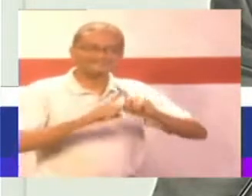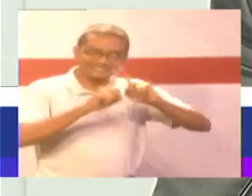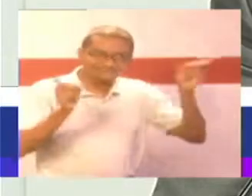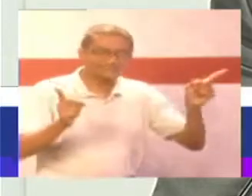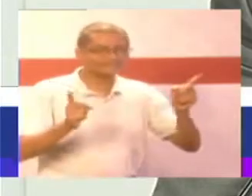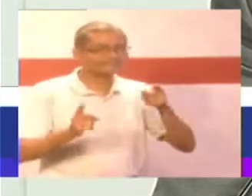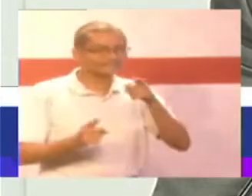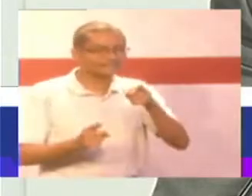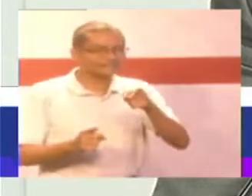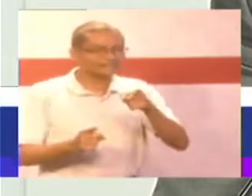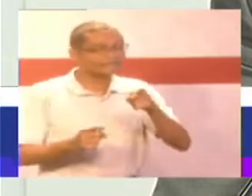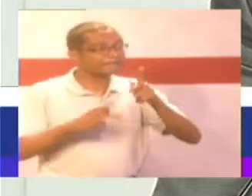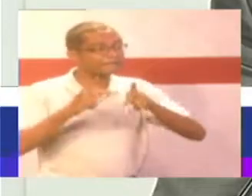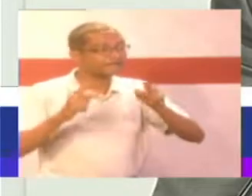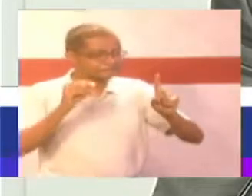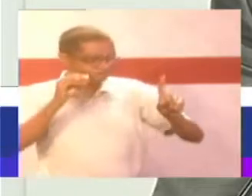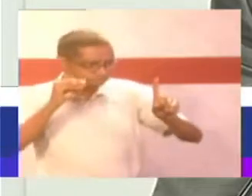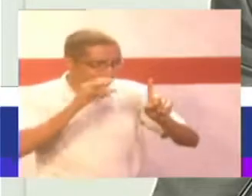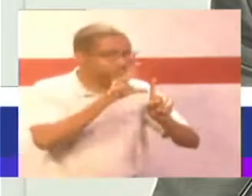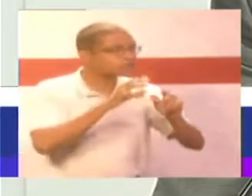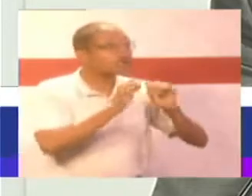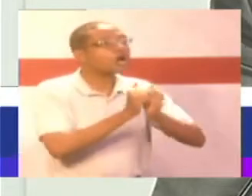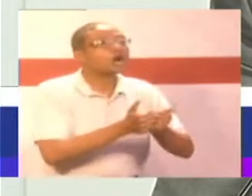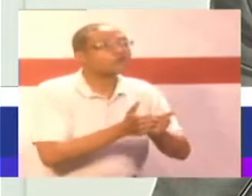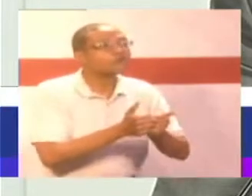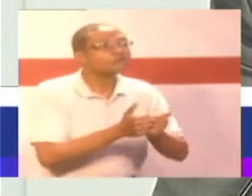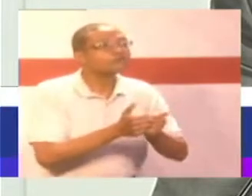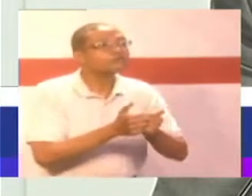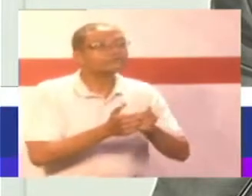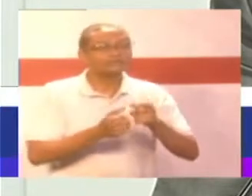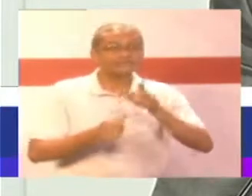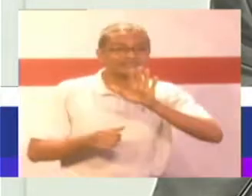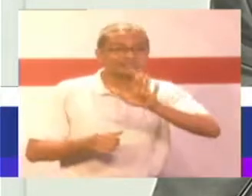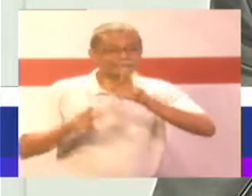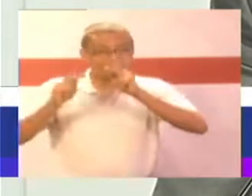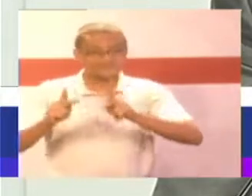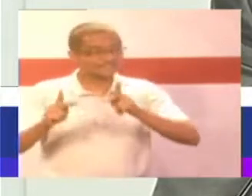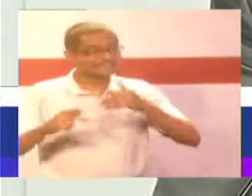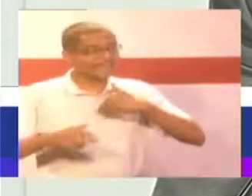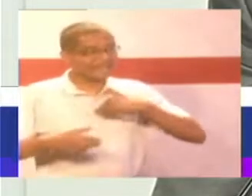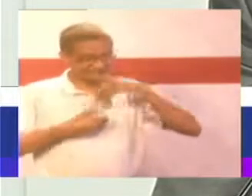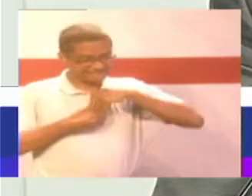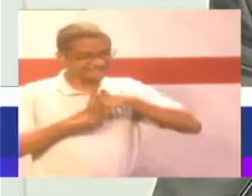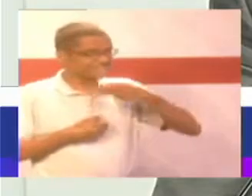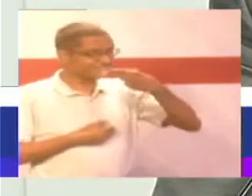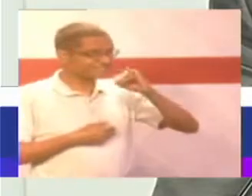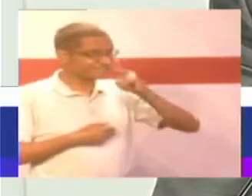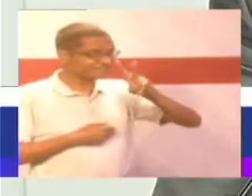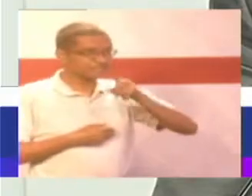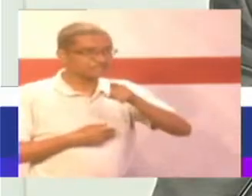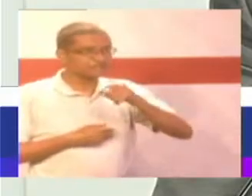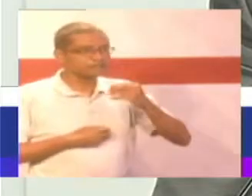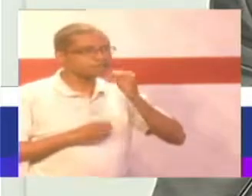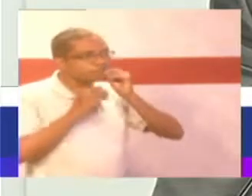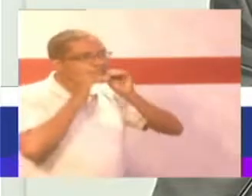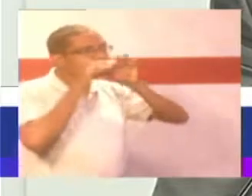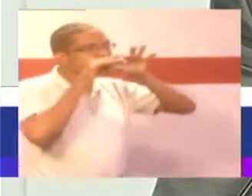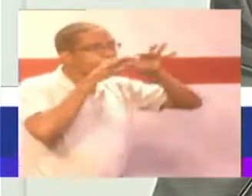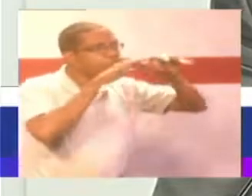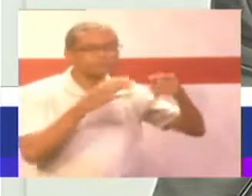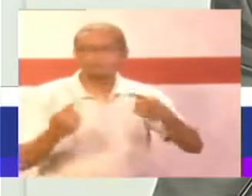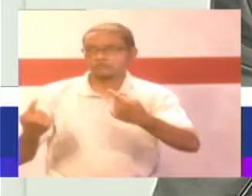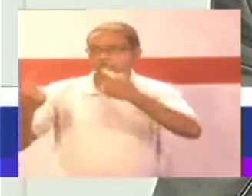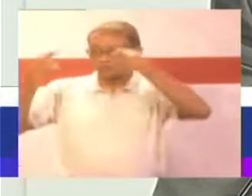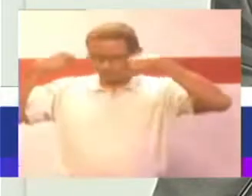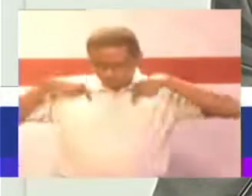separate consideration in terms of transmission and prevention of transmission from something that is airborne in nature. So I'm